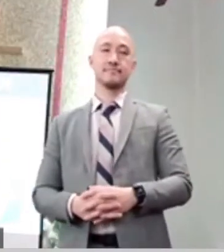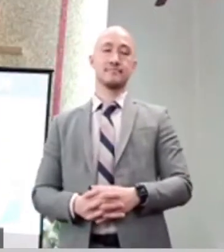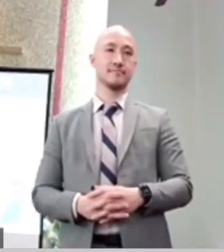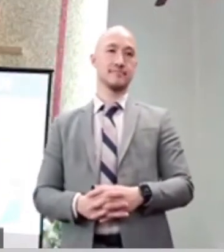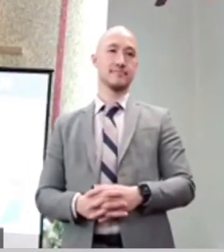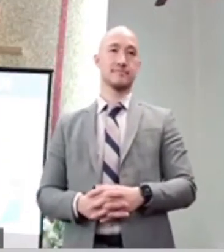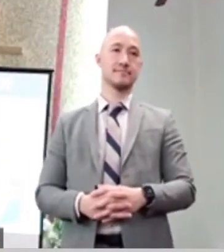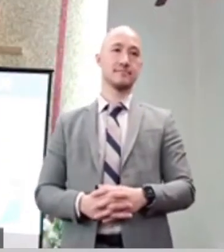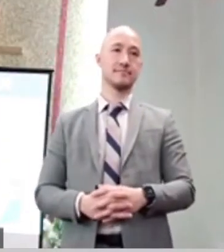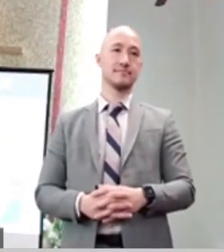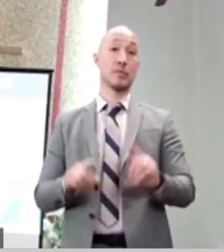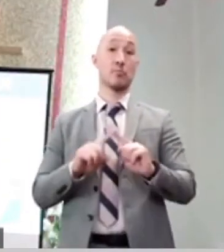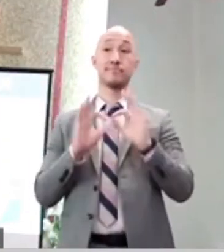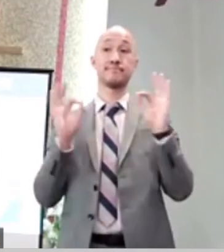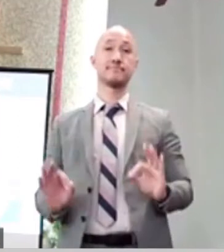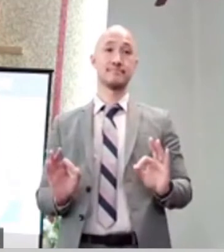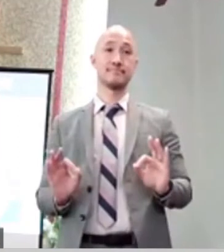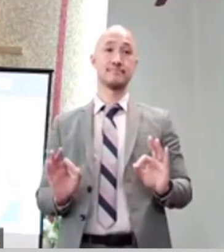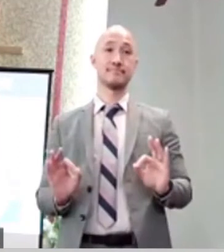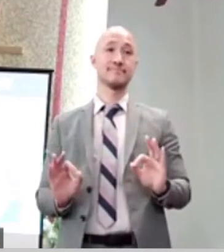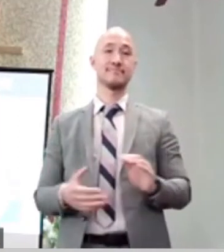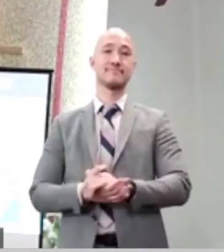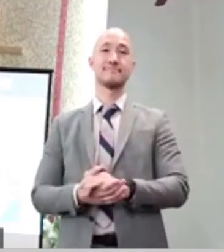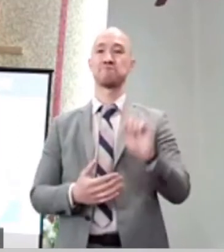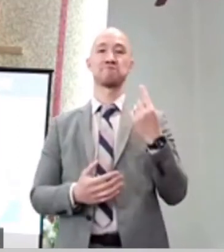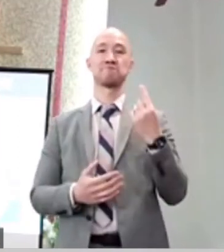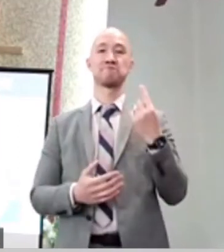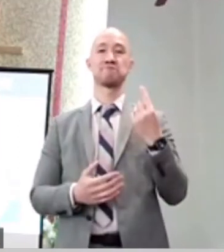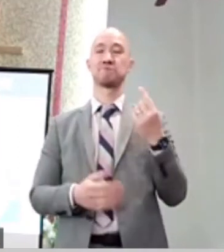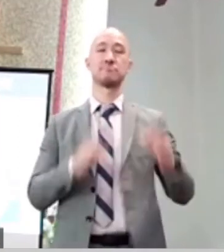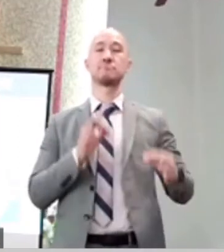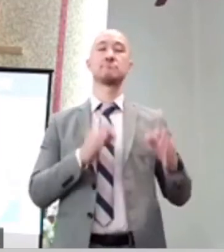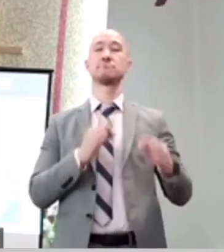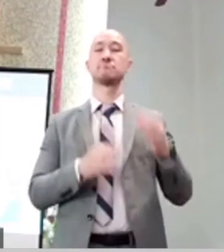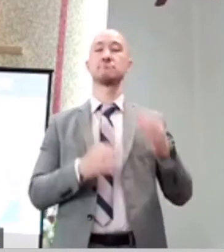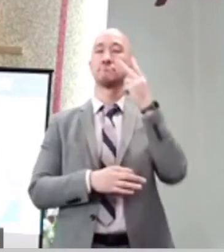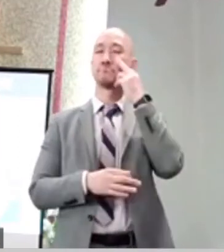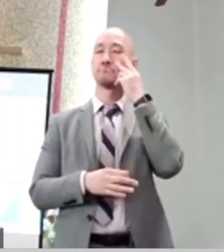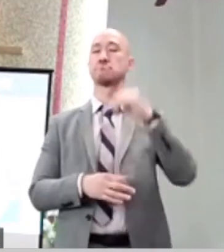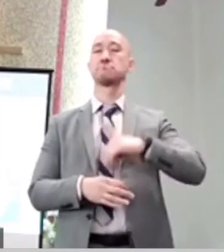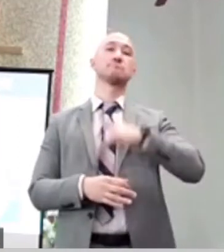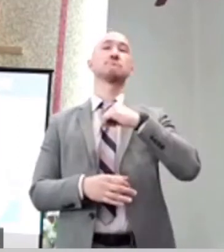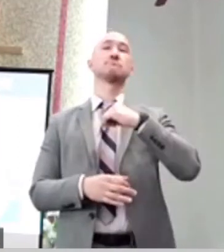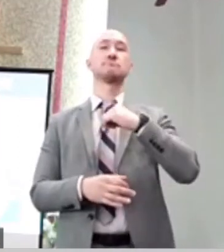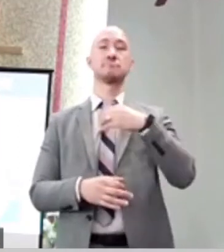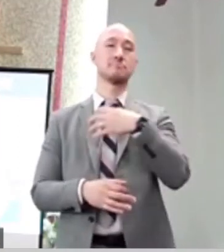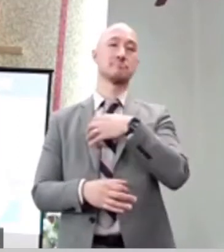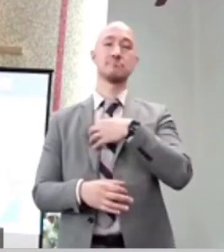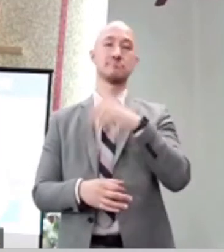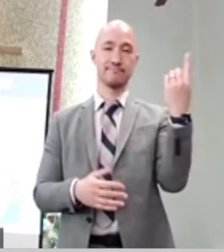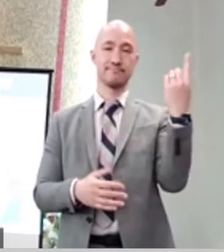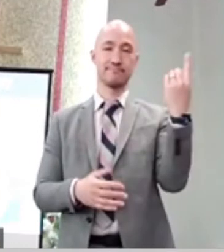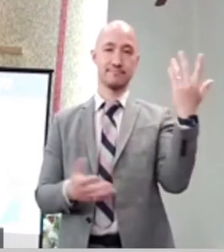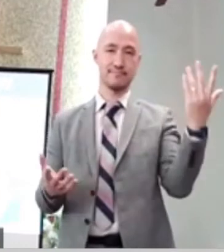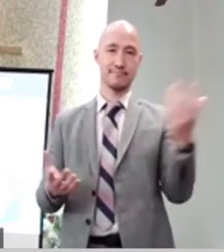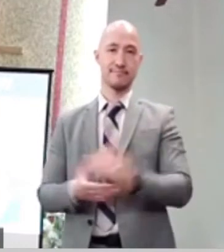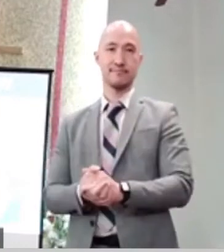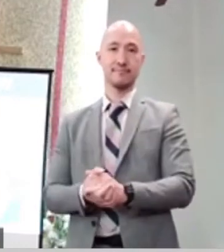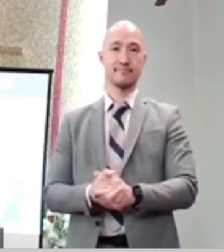just wanted to find fault with him. Apparently, during this reception that Jesus was having here at Levi's house,